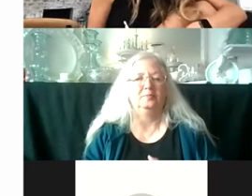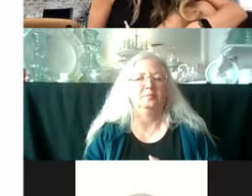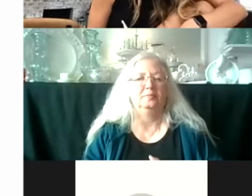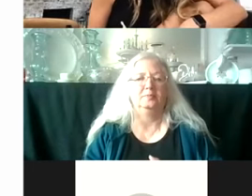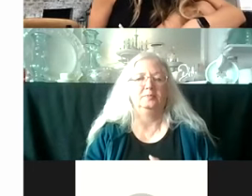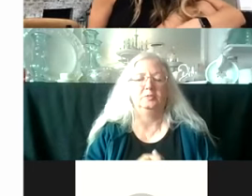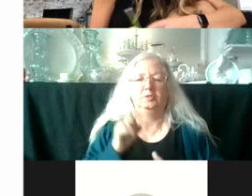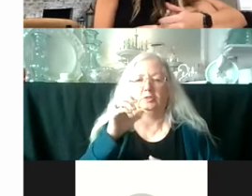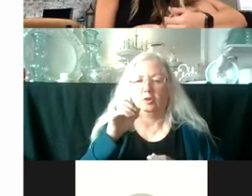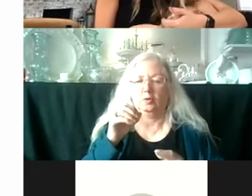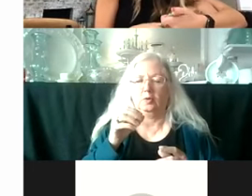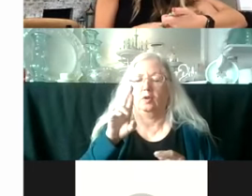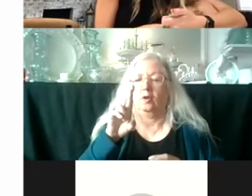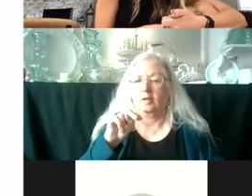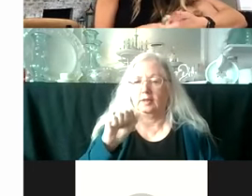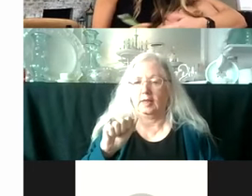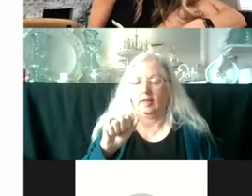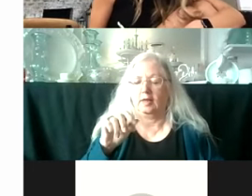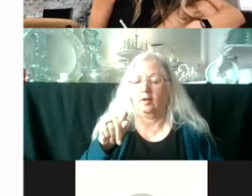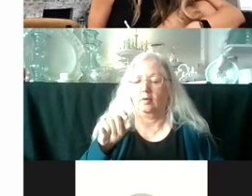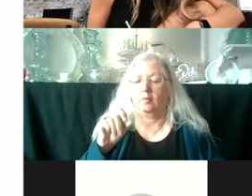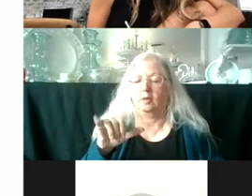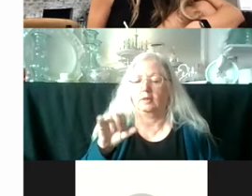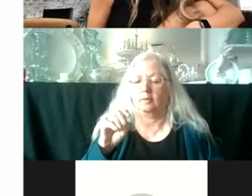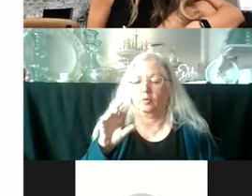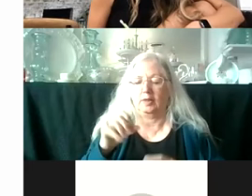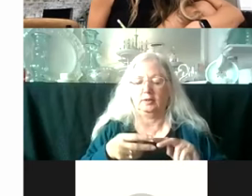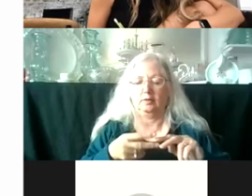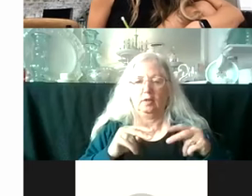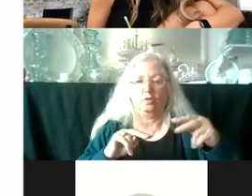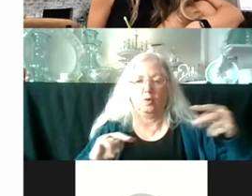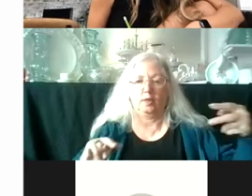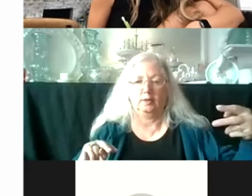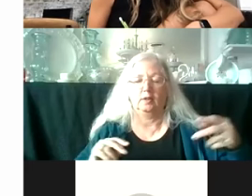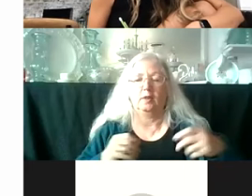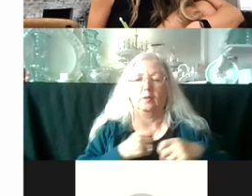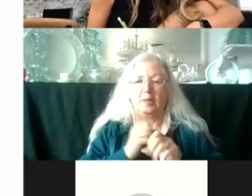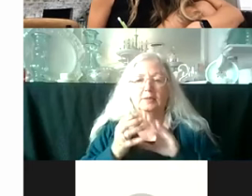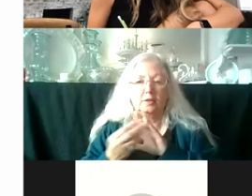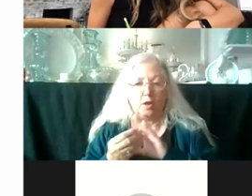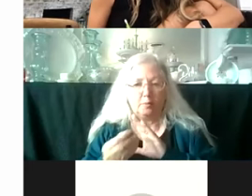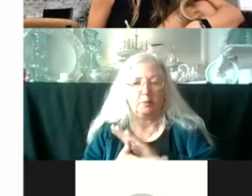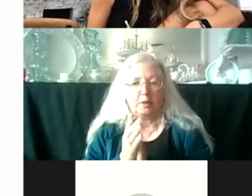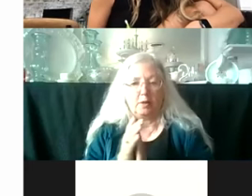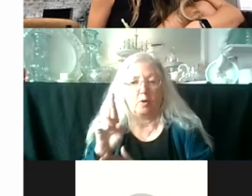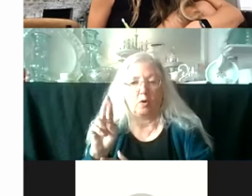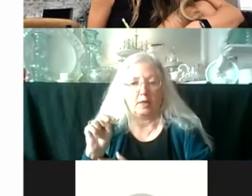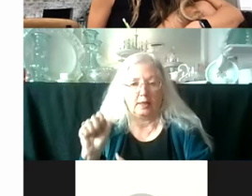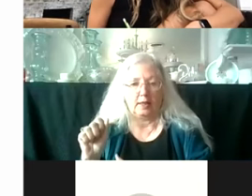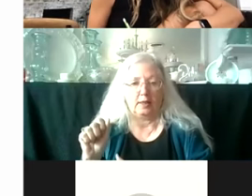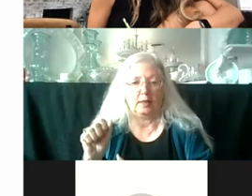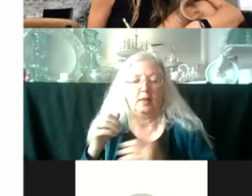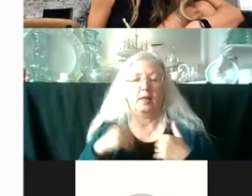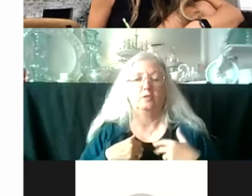So again, this RNA polymerase unwinds and copies the DNA, makes a copy of it into RNA, and it has